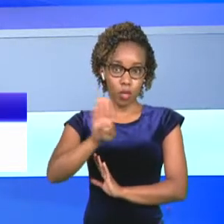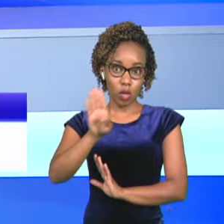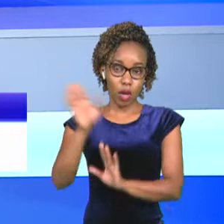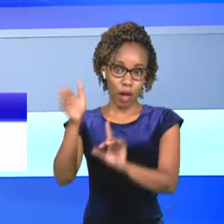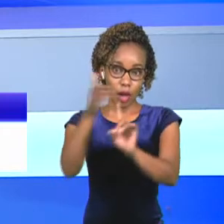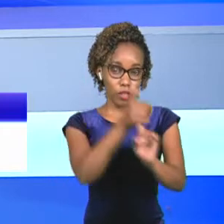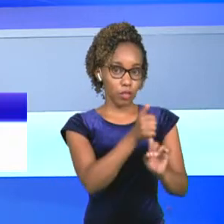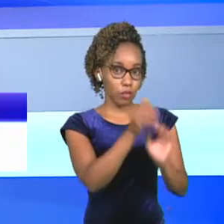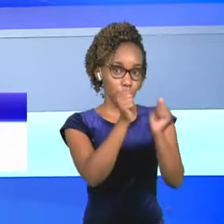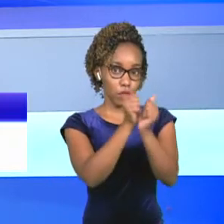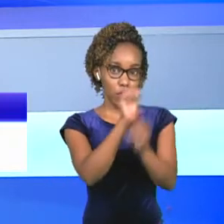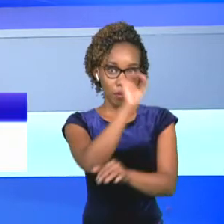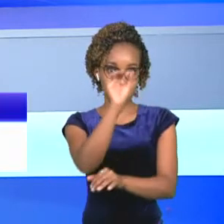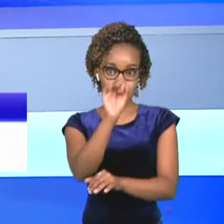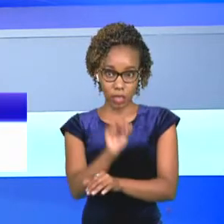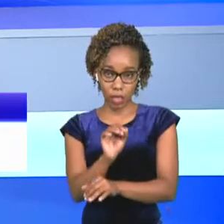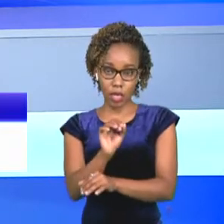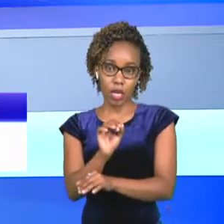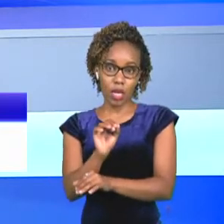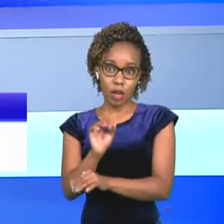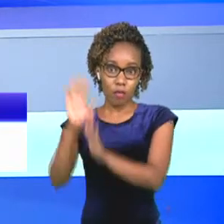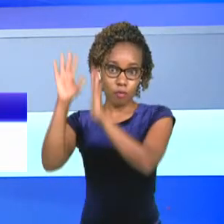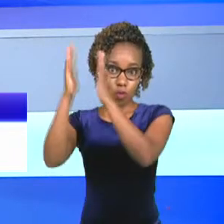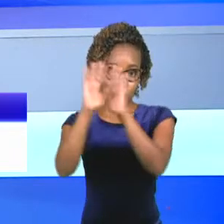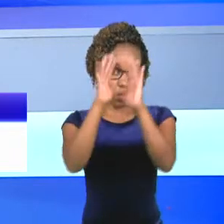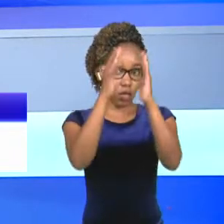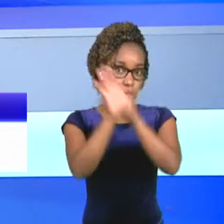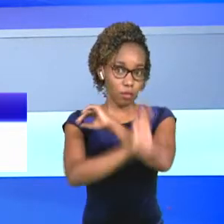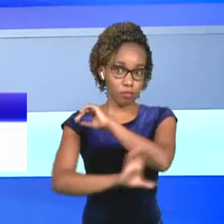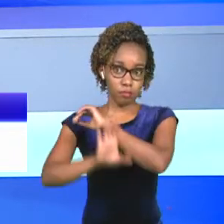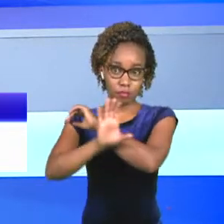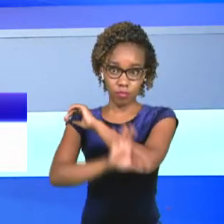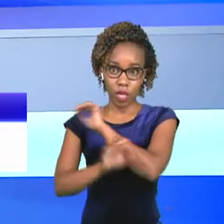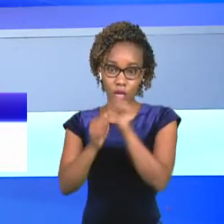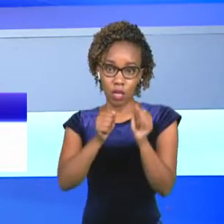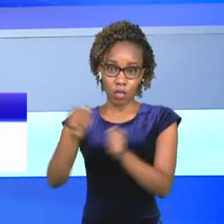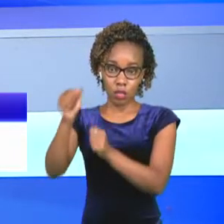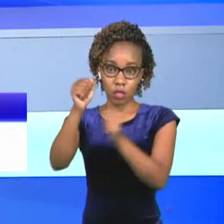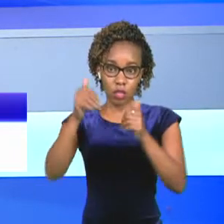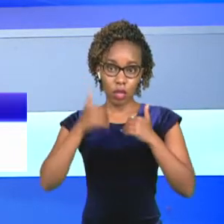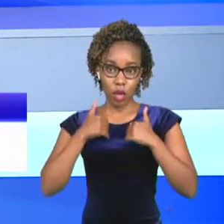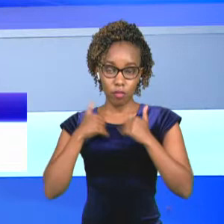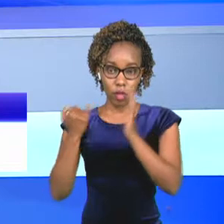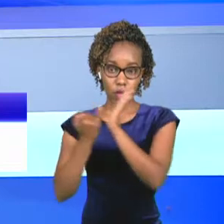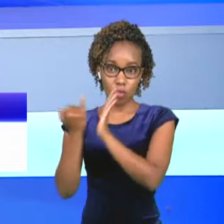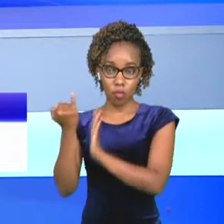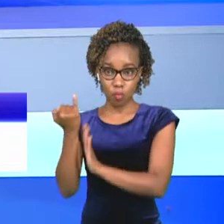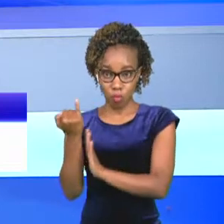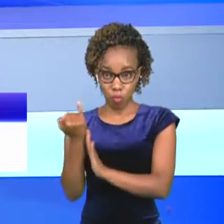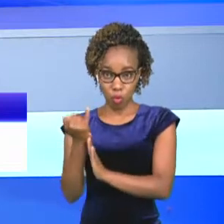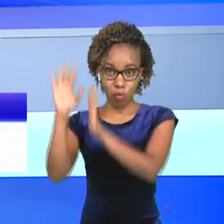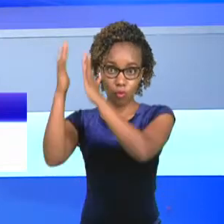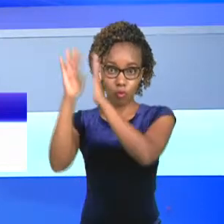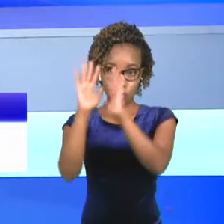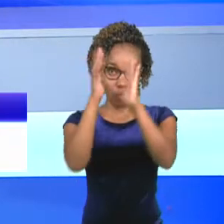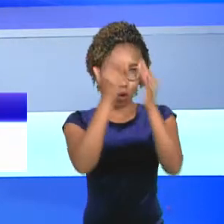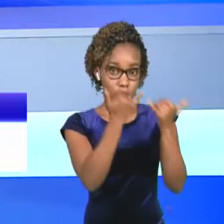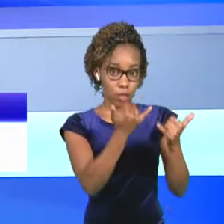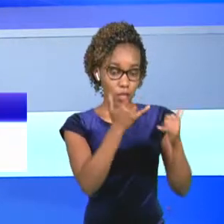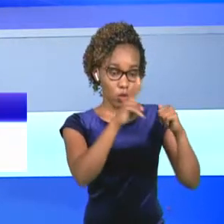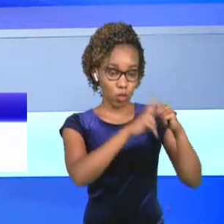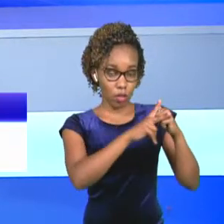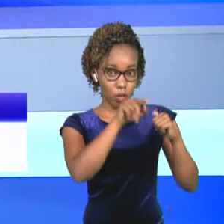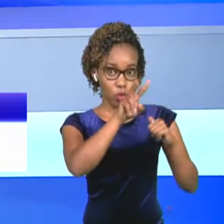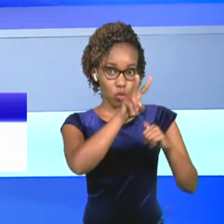achieve 10% tree cover. The KFS has laid out a strategy aimed at increasing the forest cover from the current 7.2%